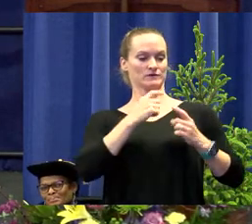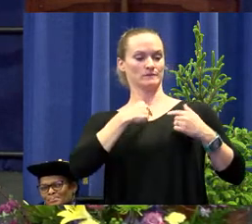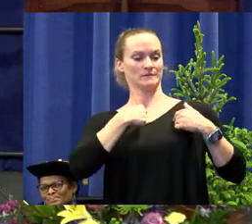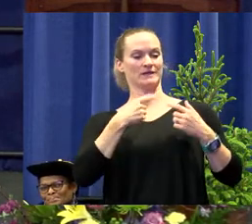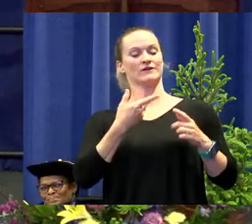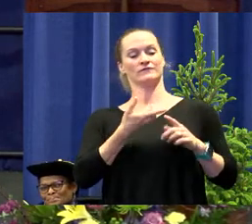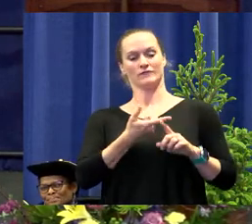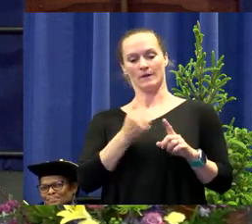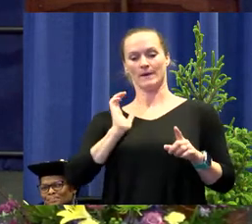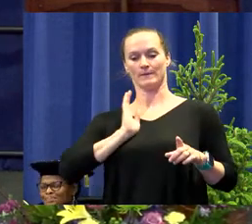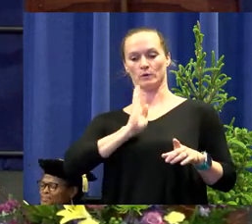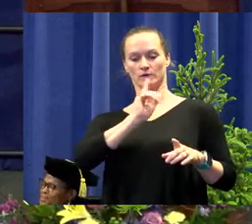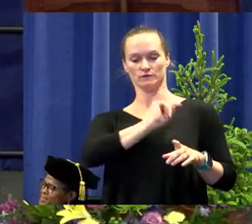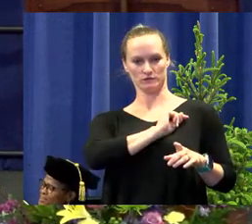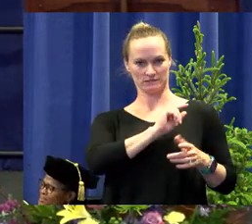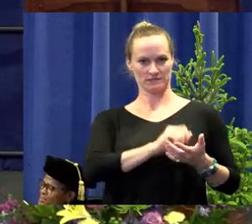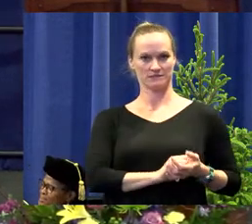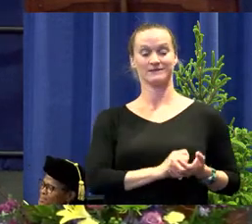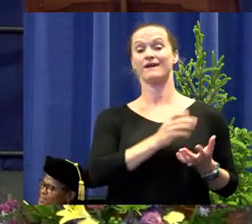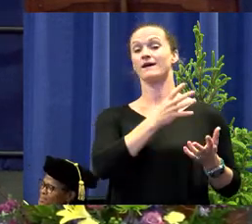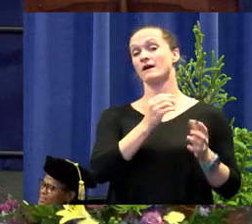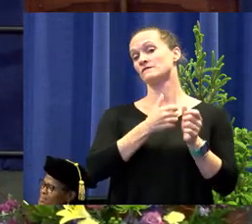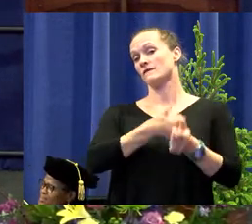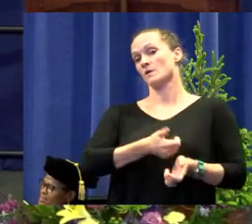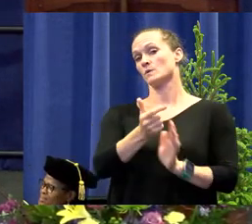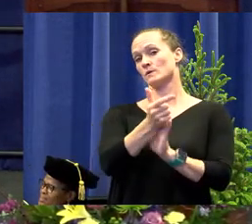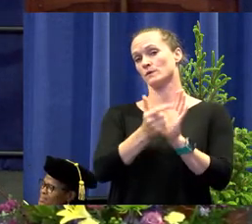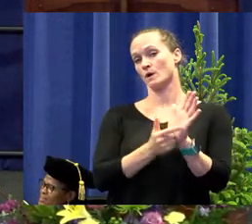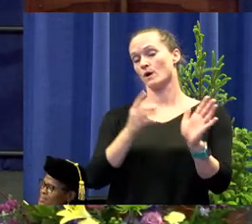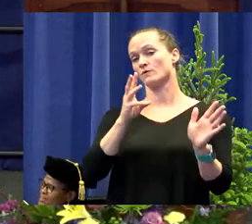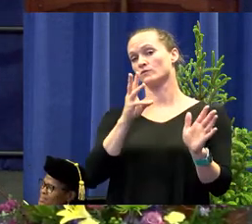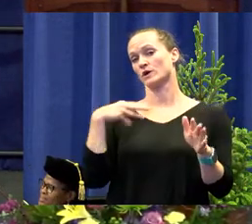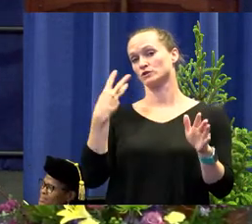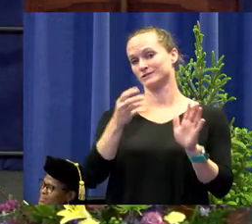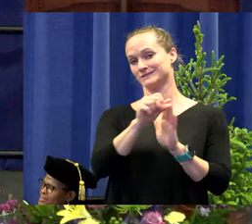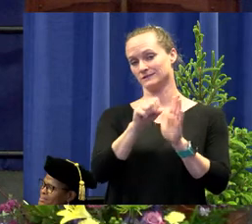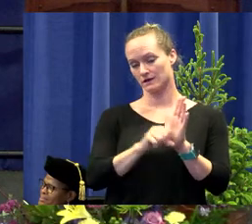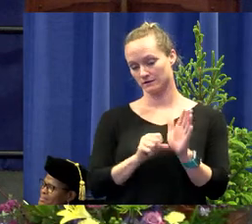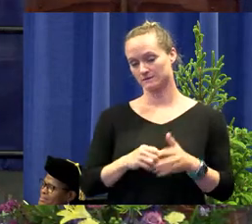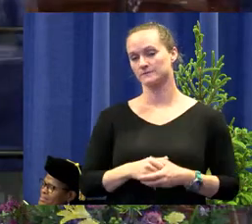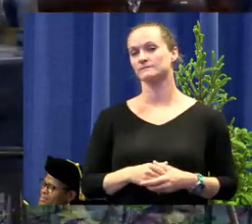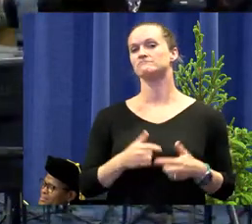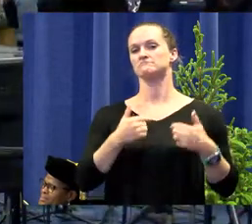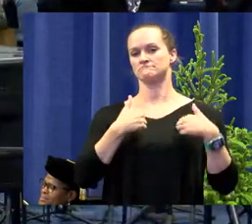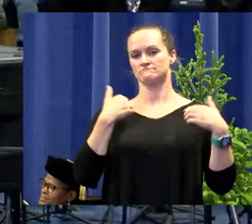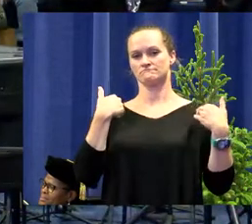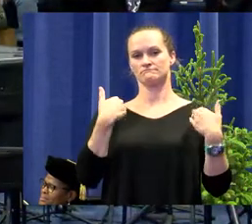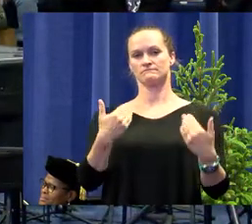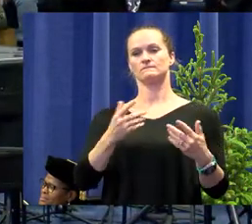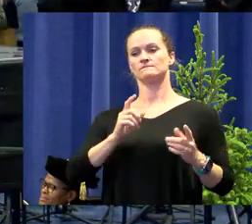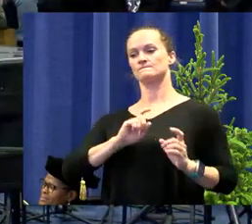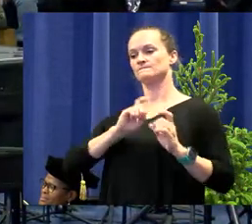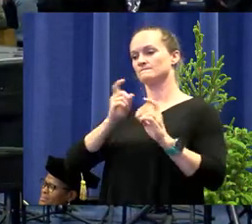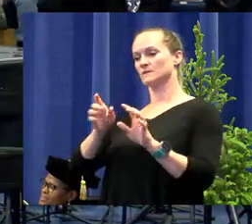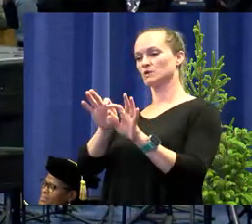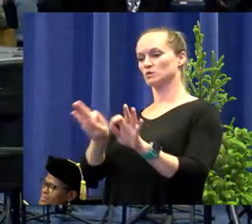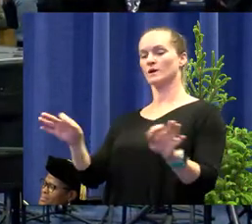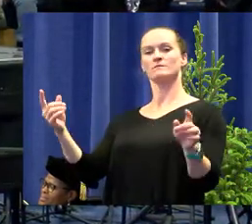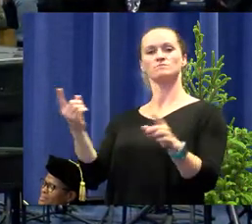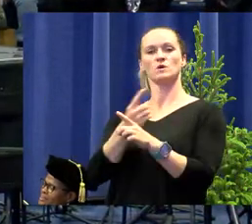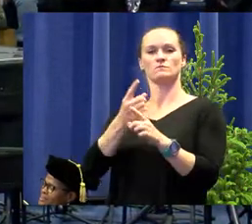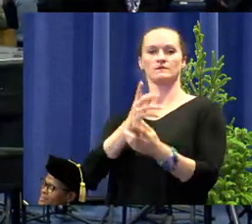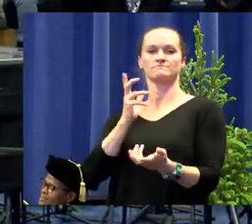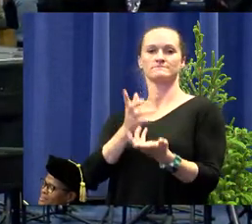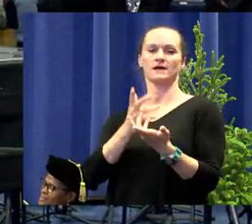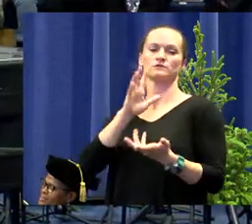of Trustees, and in conformity with the laws of the State of Washington, I confer upon you the degree appropriate